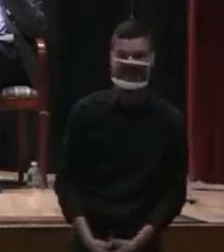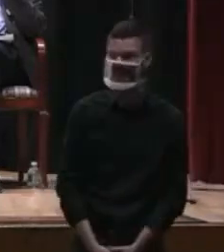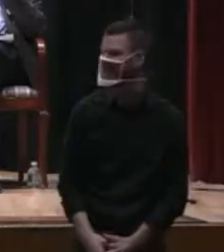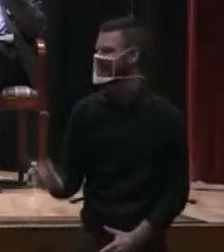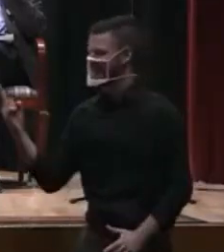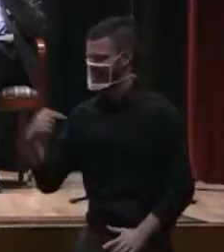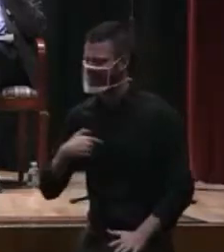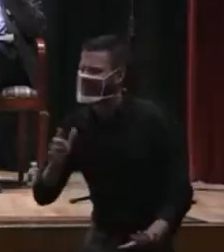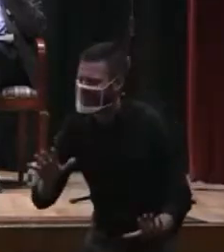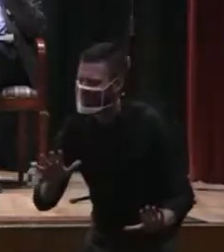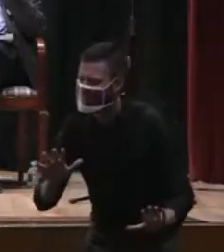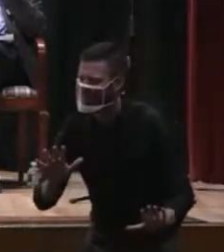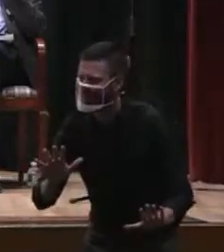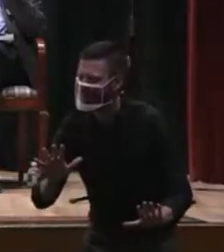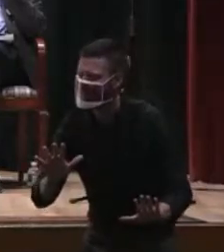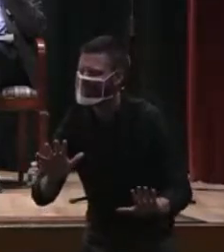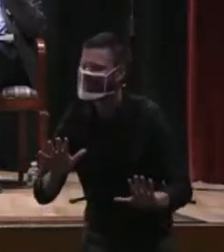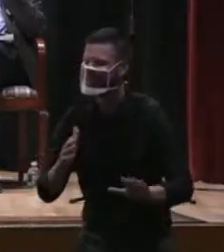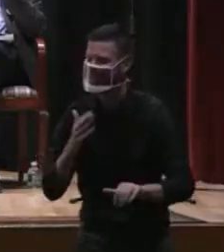I was about to say.